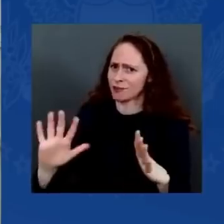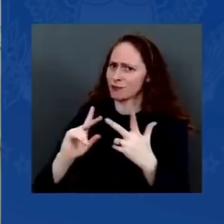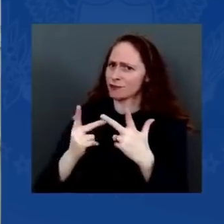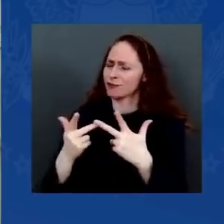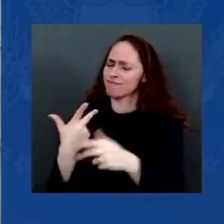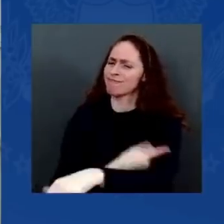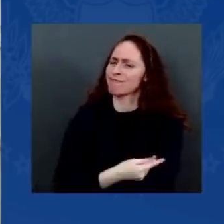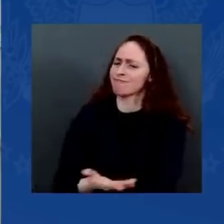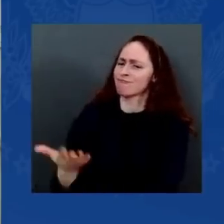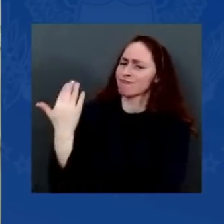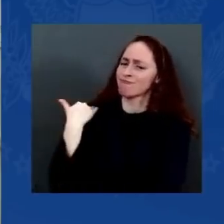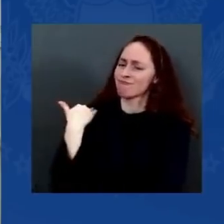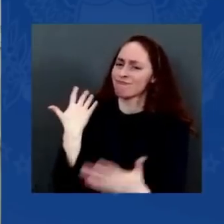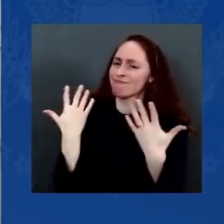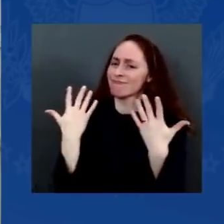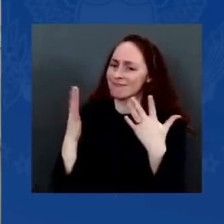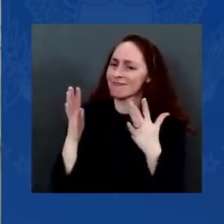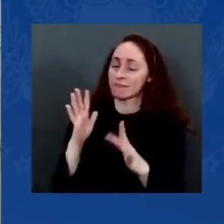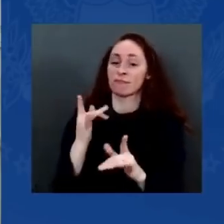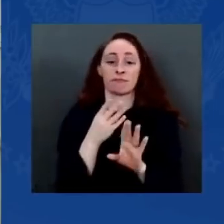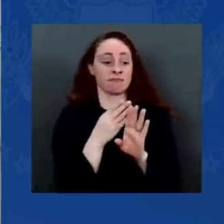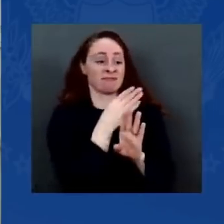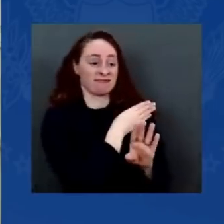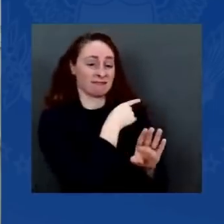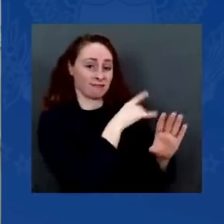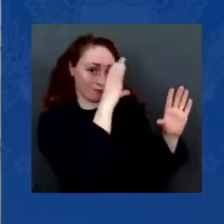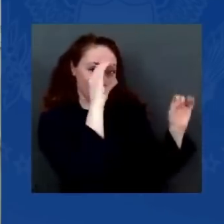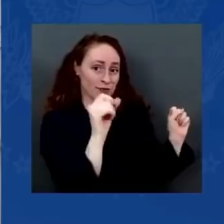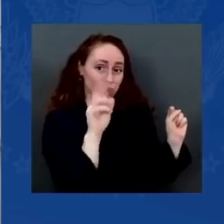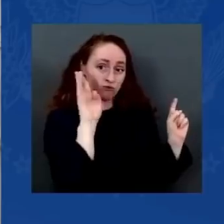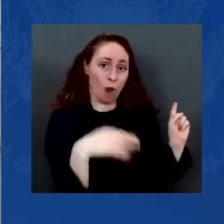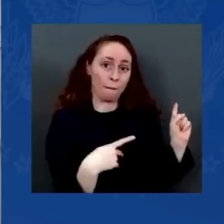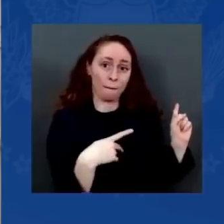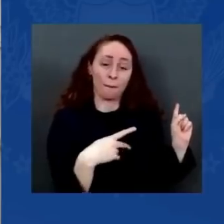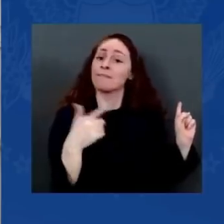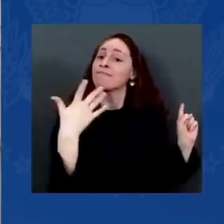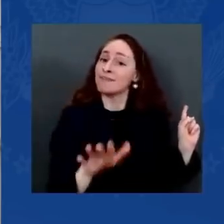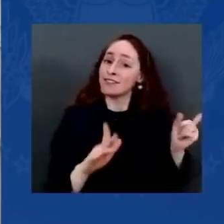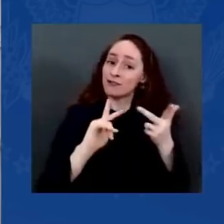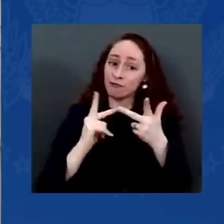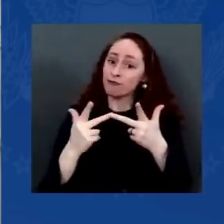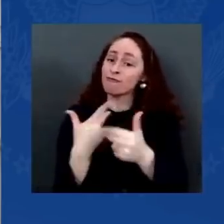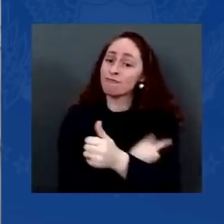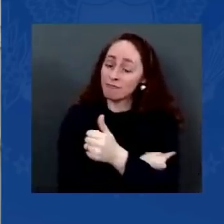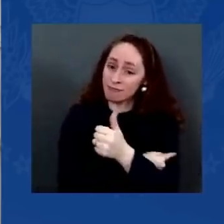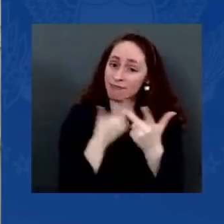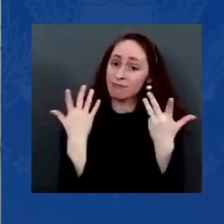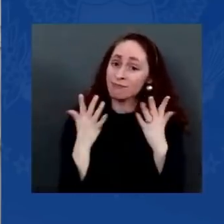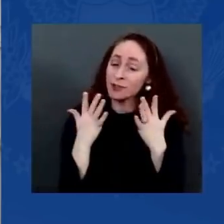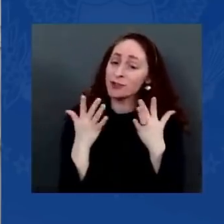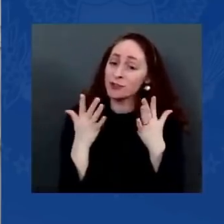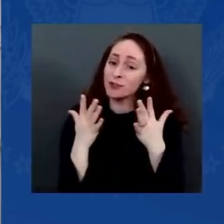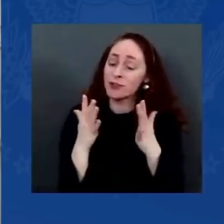his booster shot. It may be one of the few things he and I agree on. People with booster shots are highly